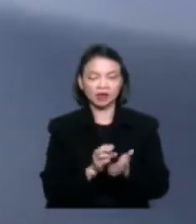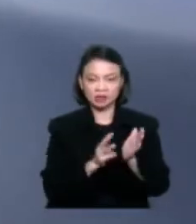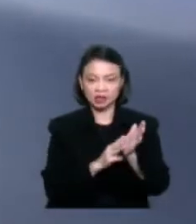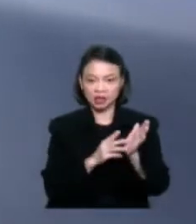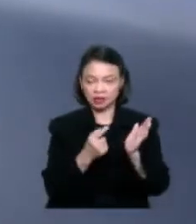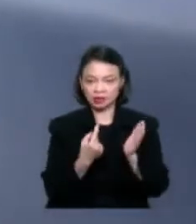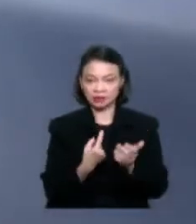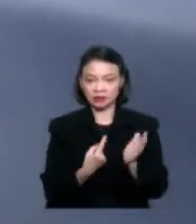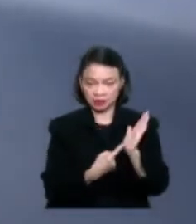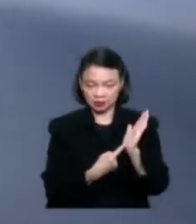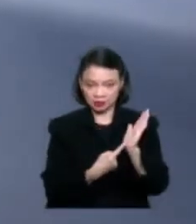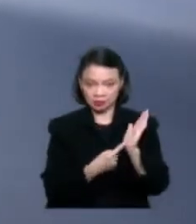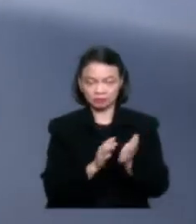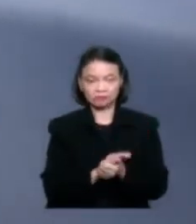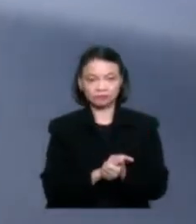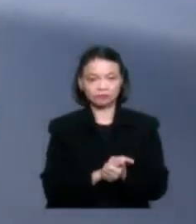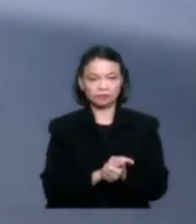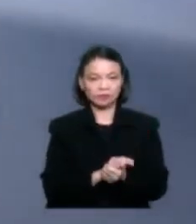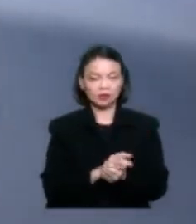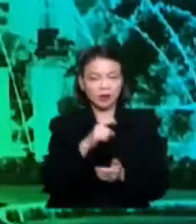this substance abuse, bullying?